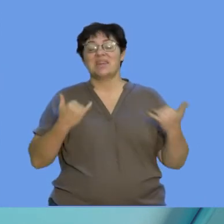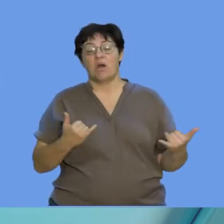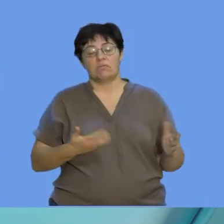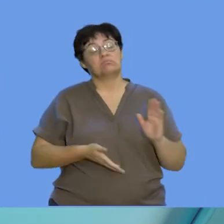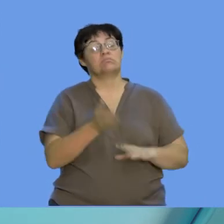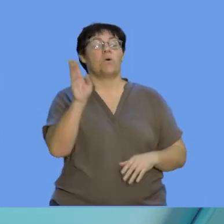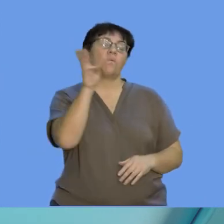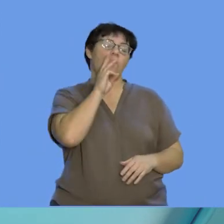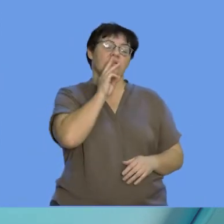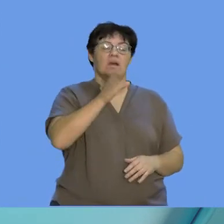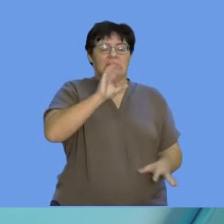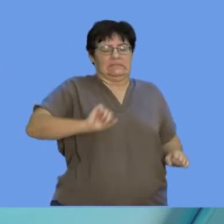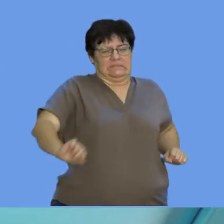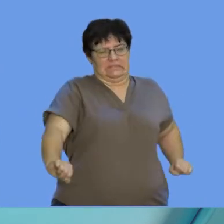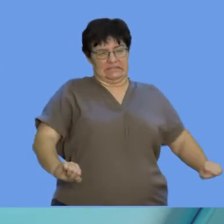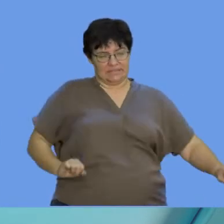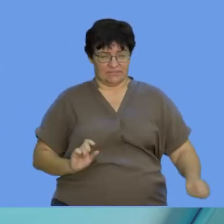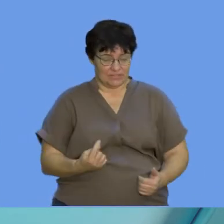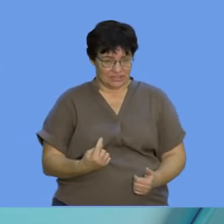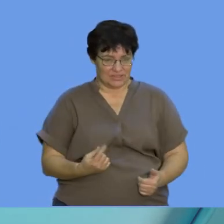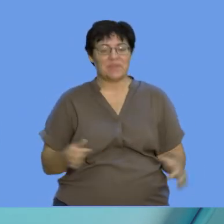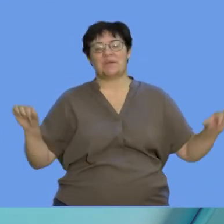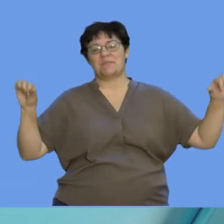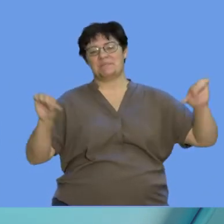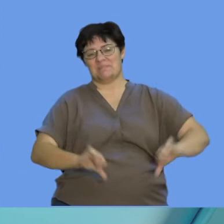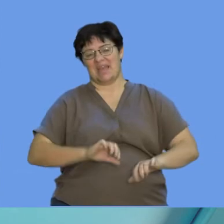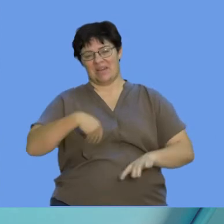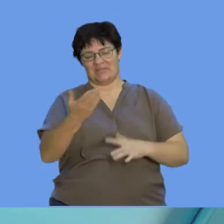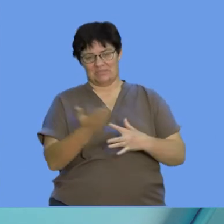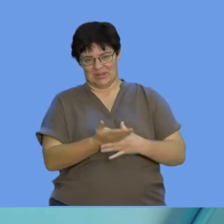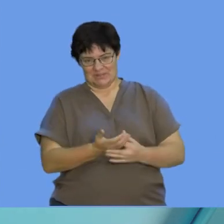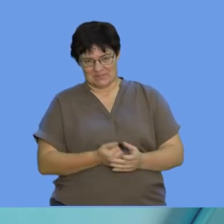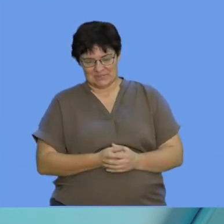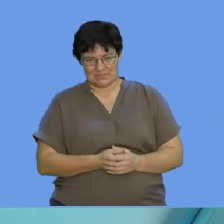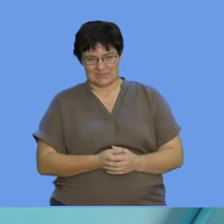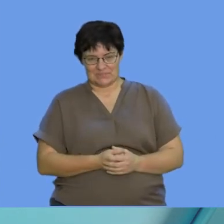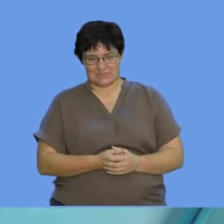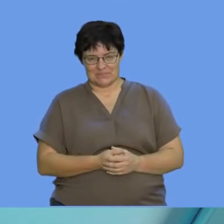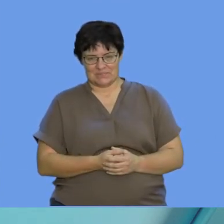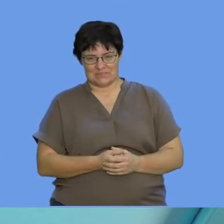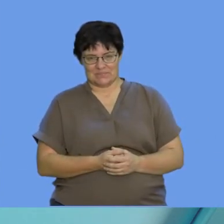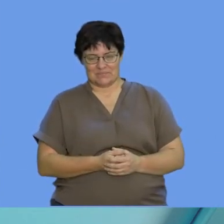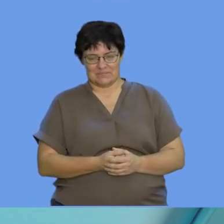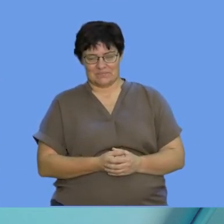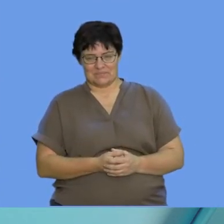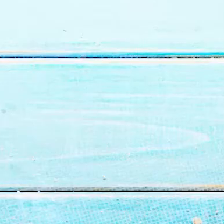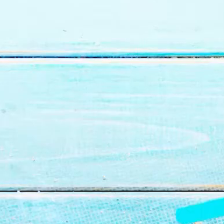For now, get a glass of water, just stretch a bit, and we'll be back just after the quick ad